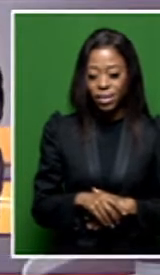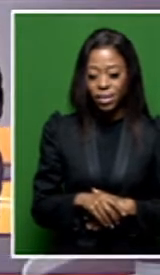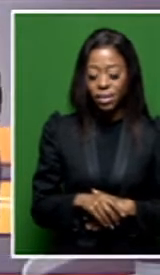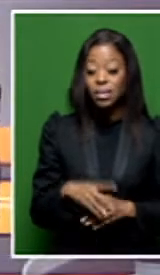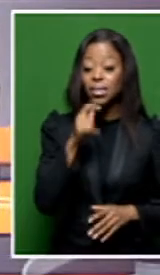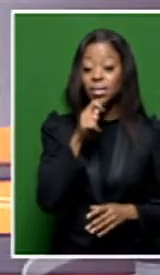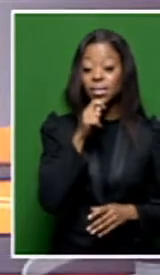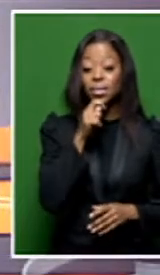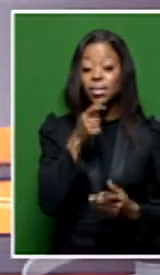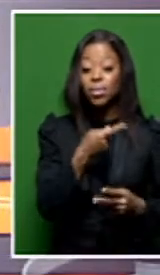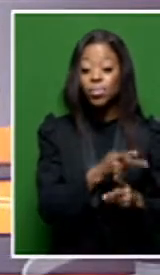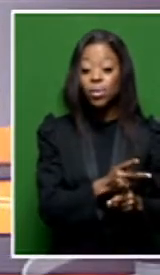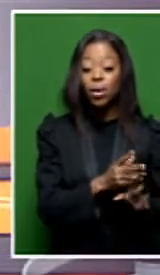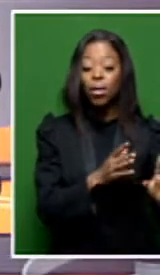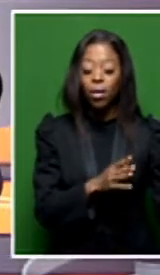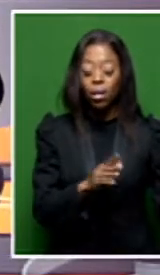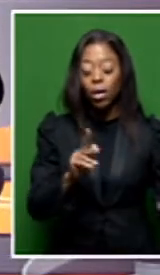That was Morning Live producer there, in